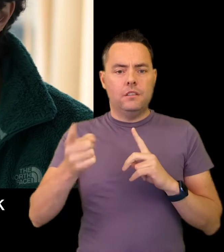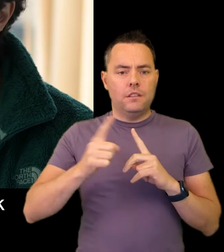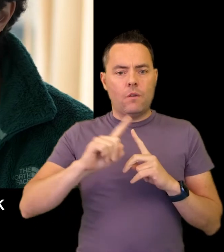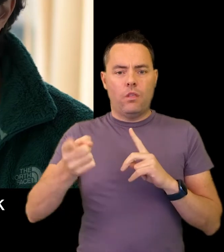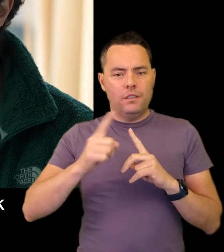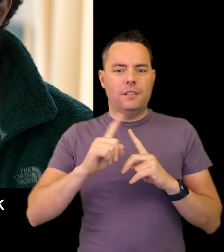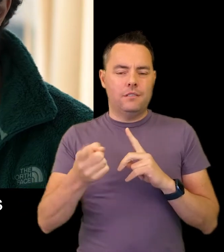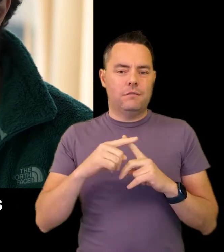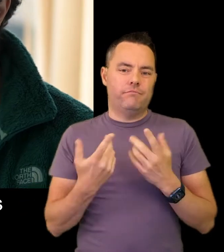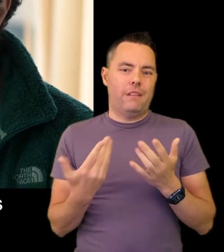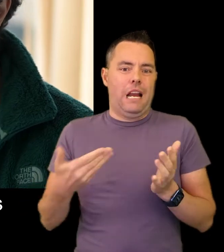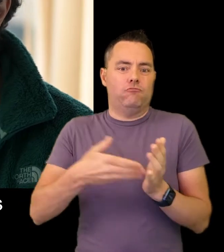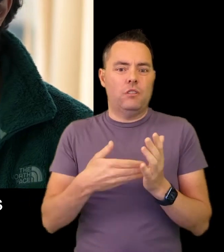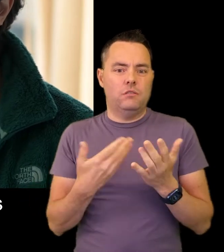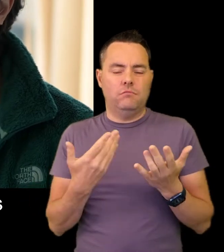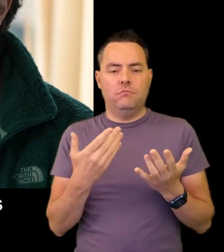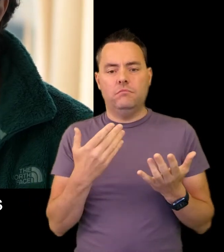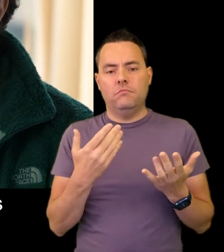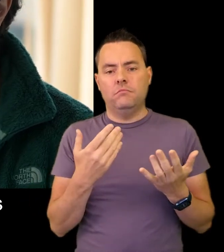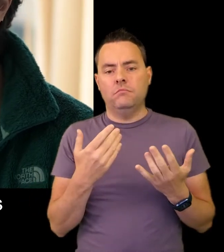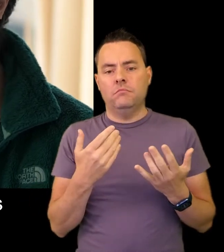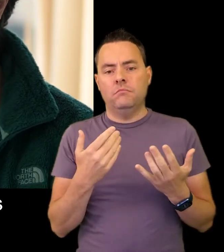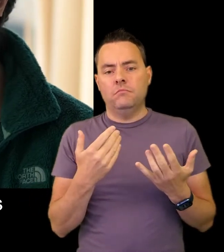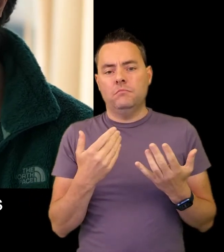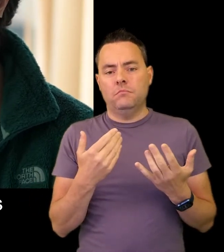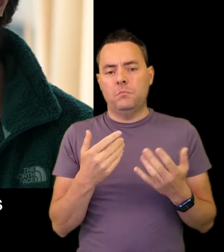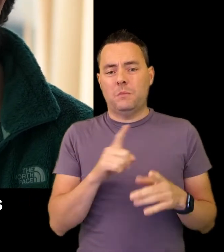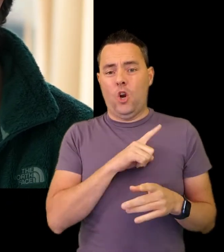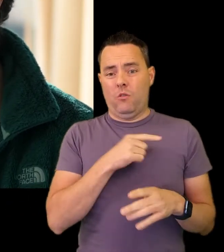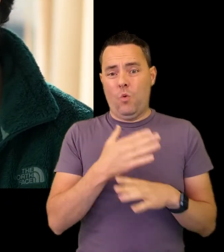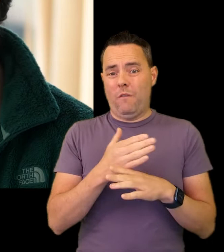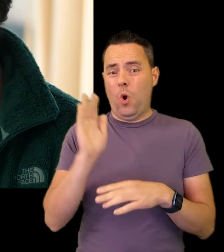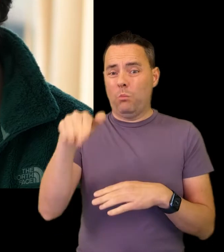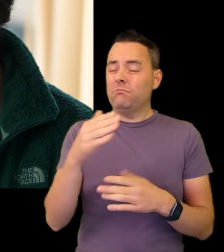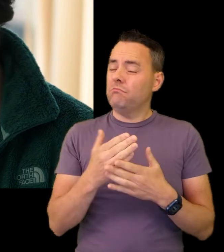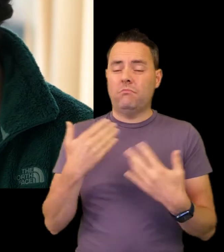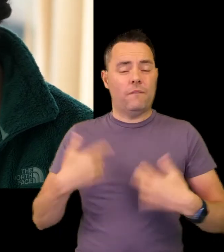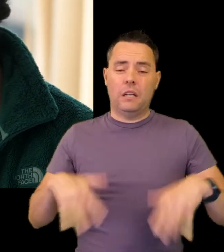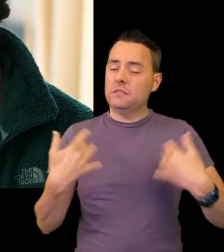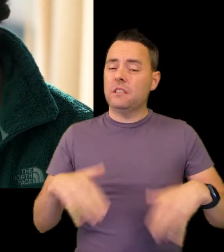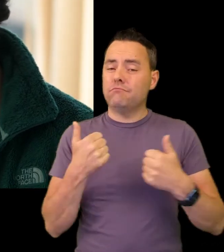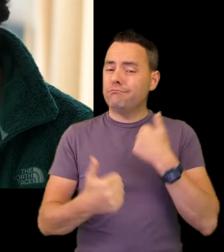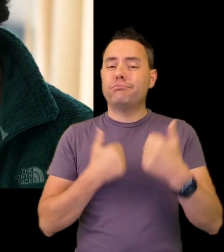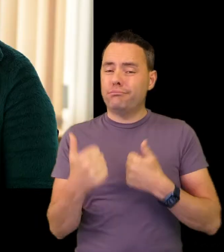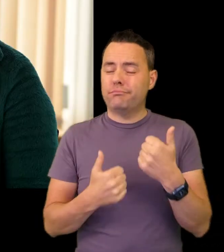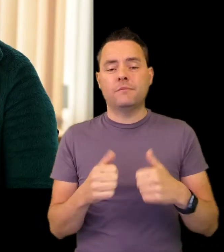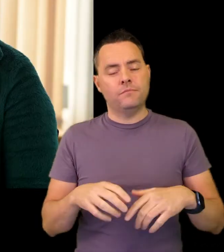to work every day cost me, and the amount of extra things I've been able to do because I'm working from home are fantastic.